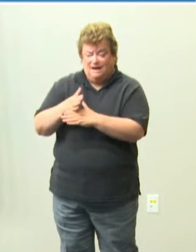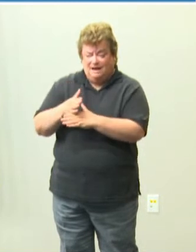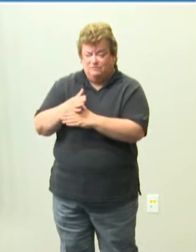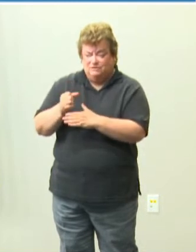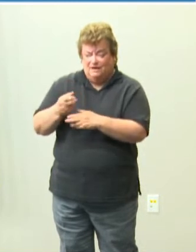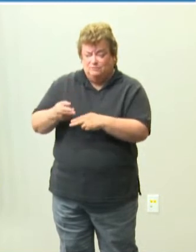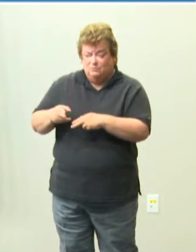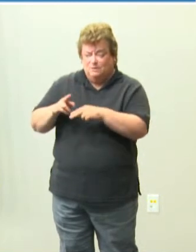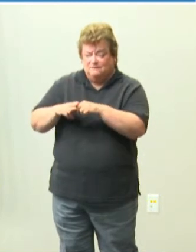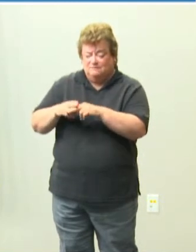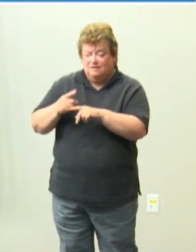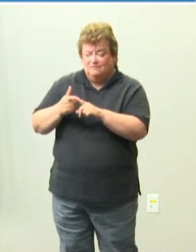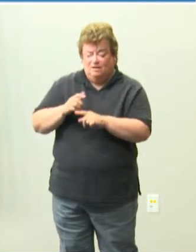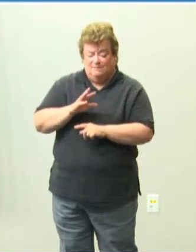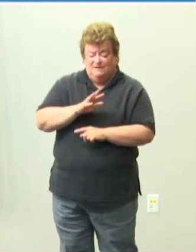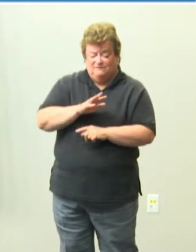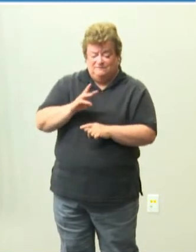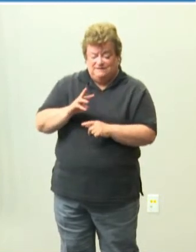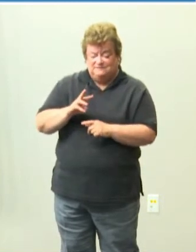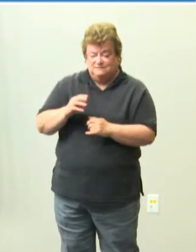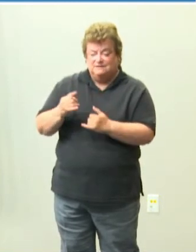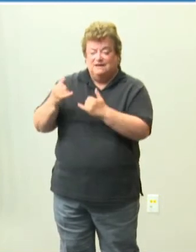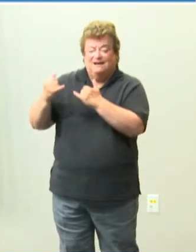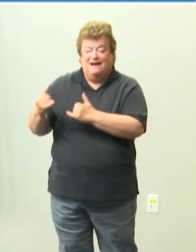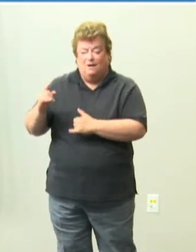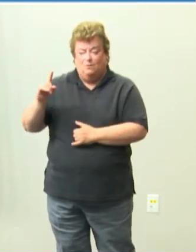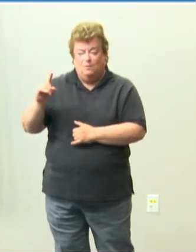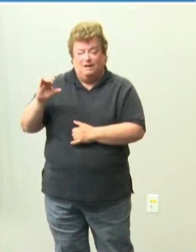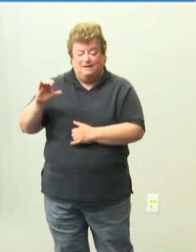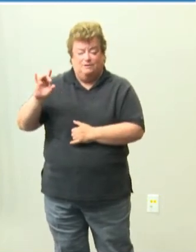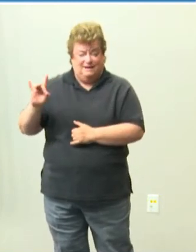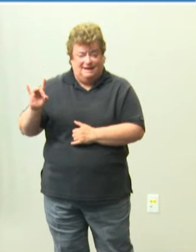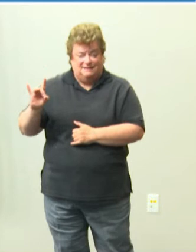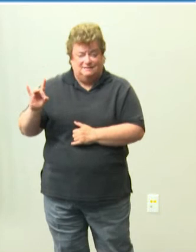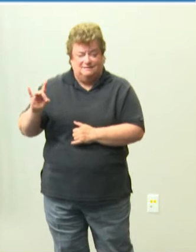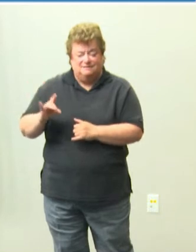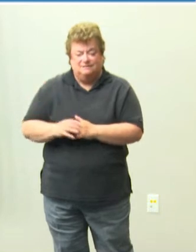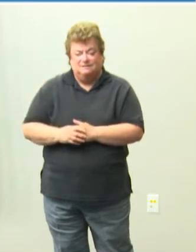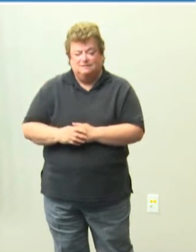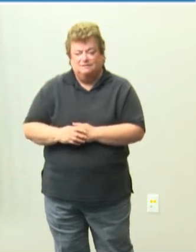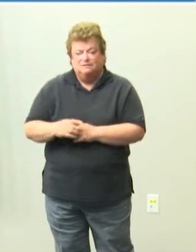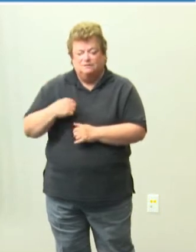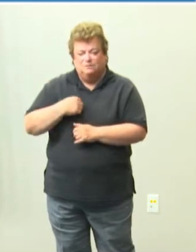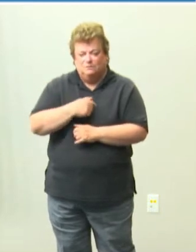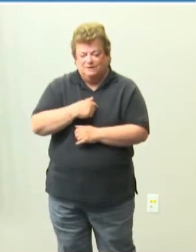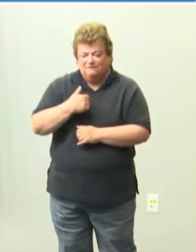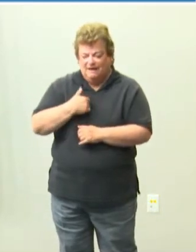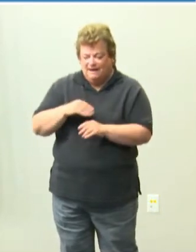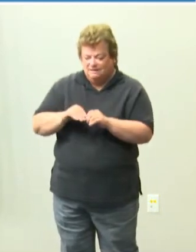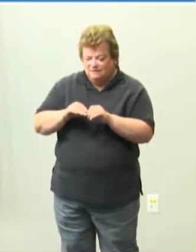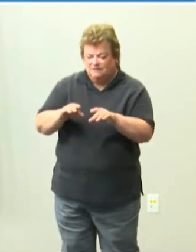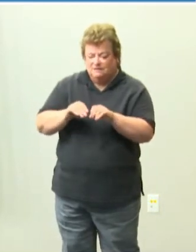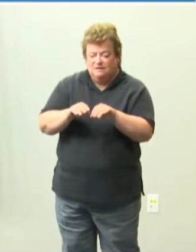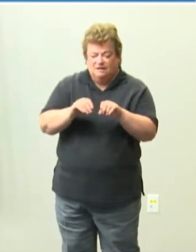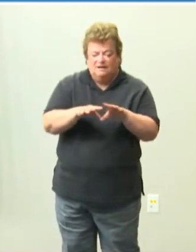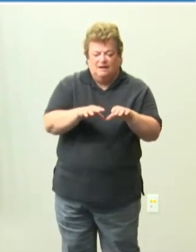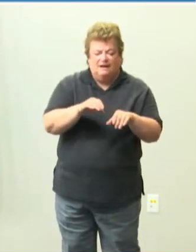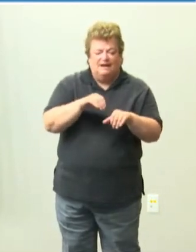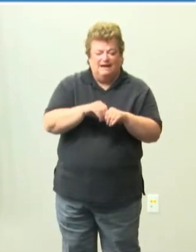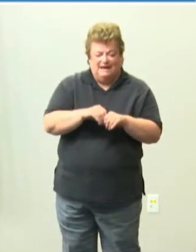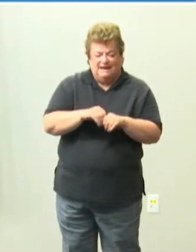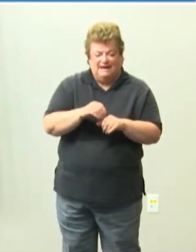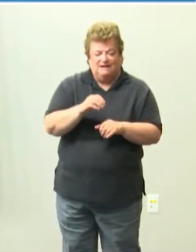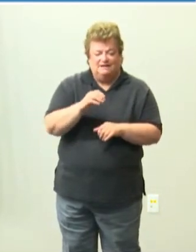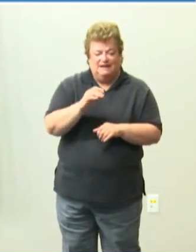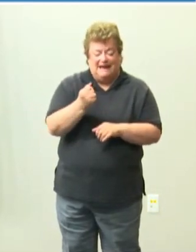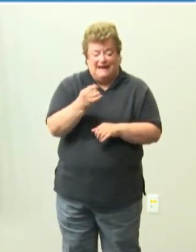has risen from 56 to 108. We've had outbreaks in 18 different child care